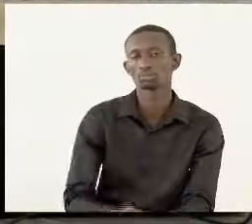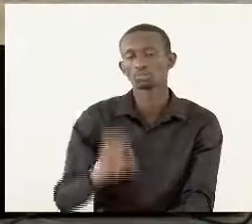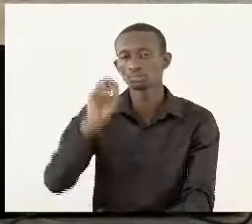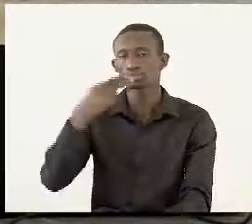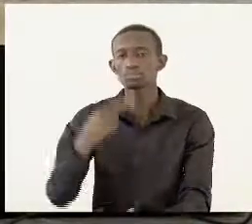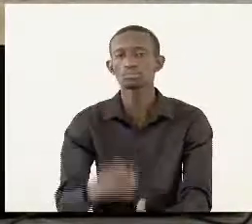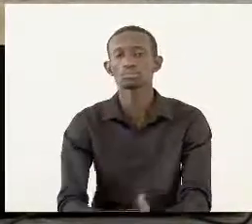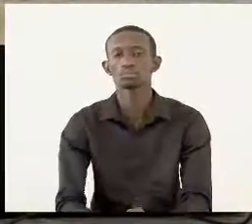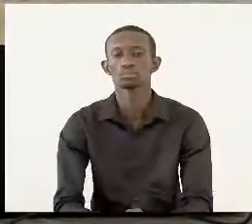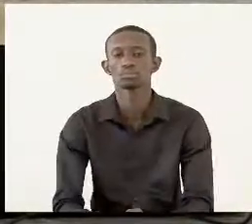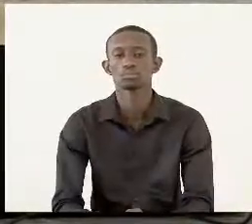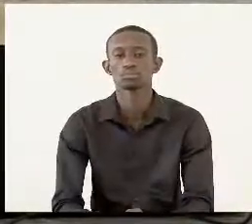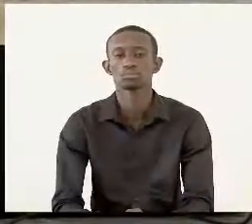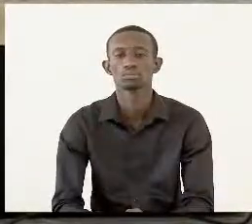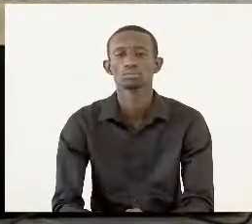OH